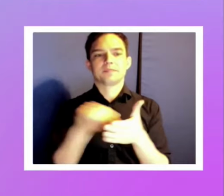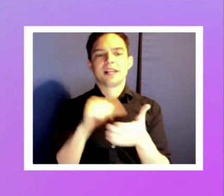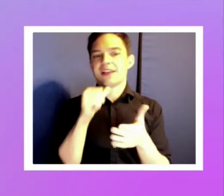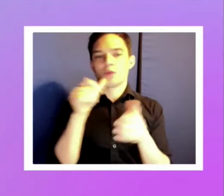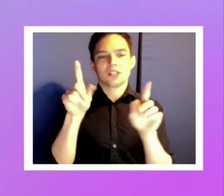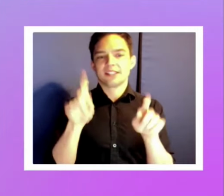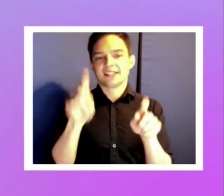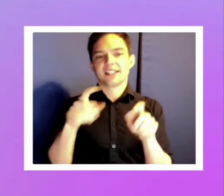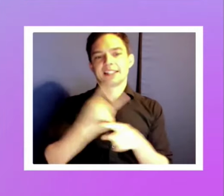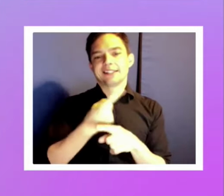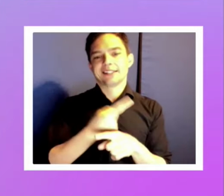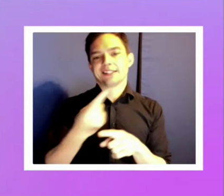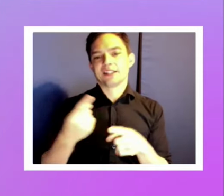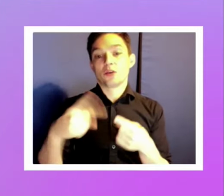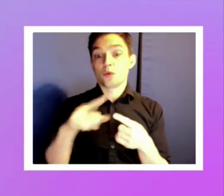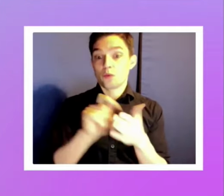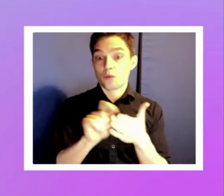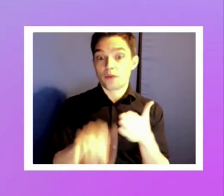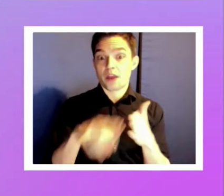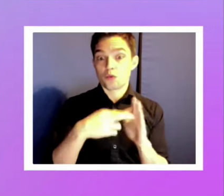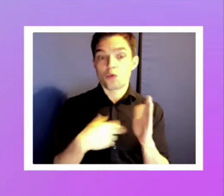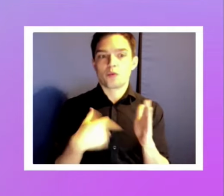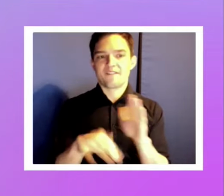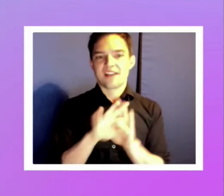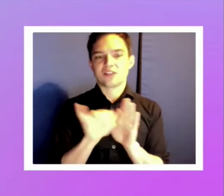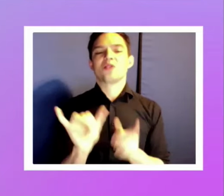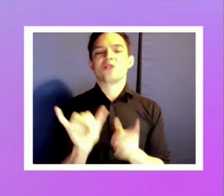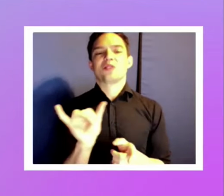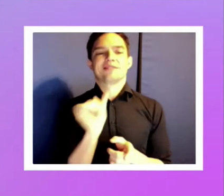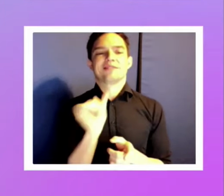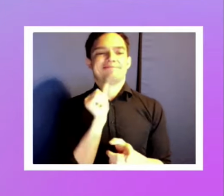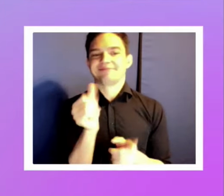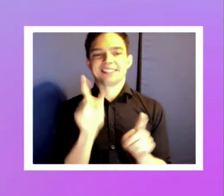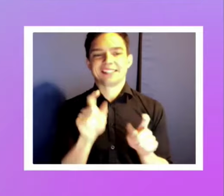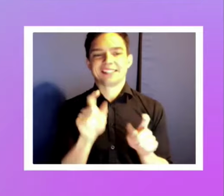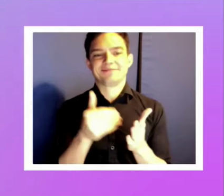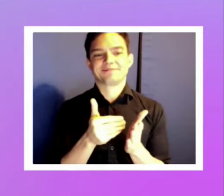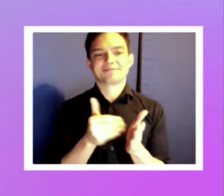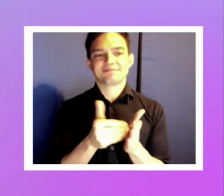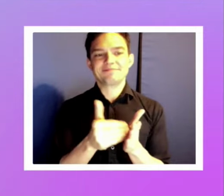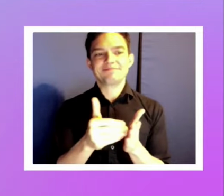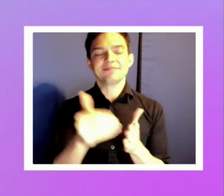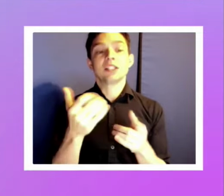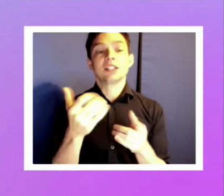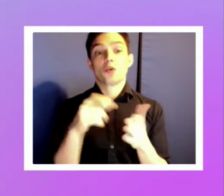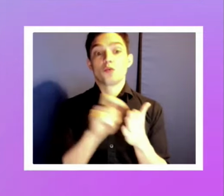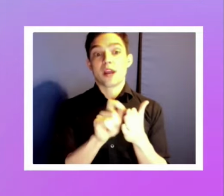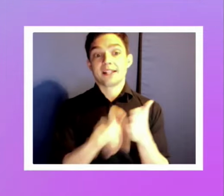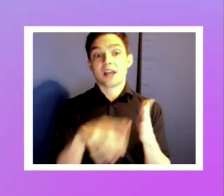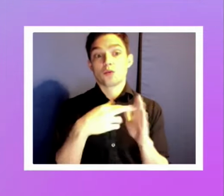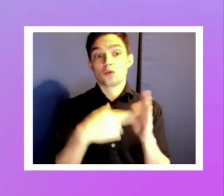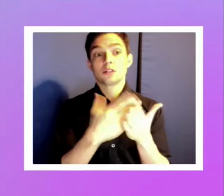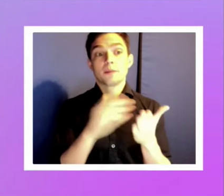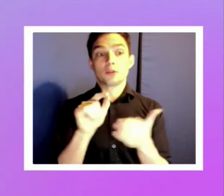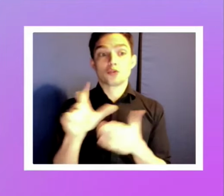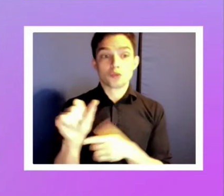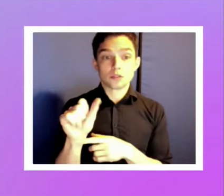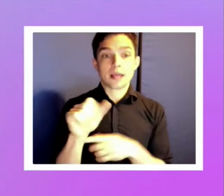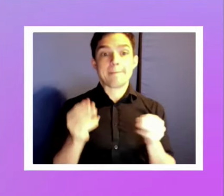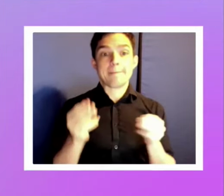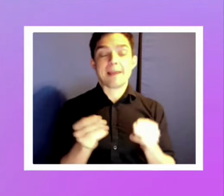When we wrote this rule, we found that out. And by writing this rule, some tools and methodologies